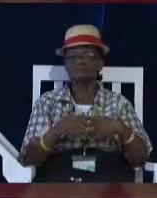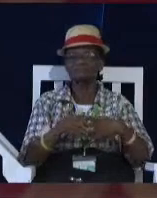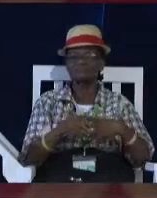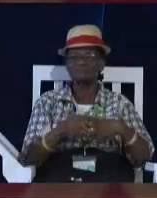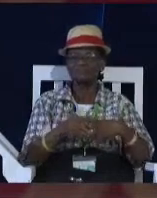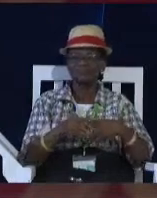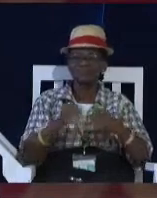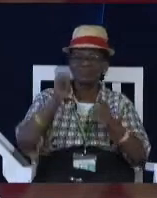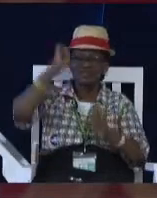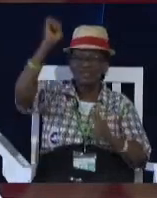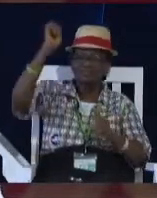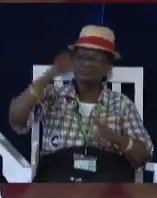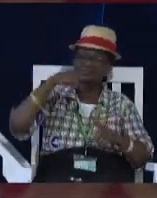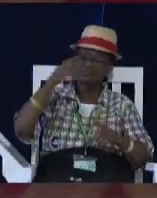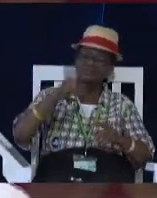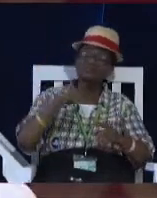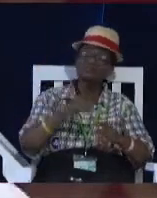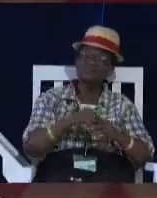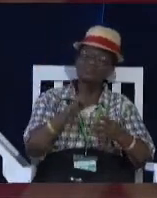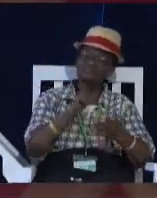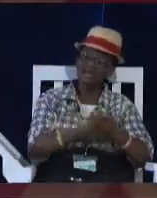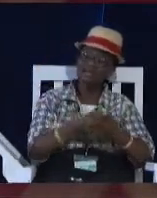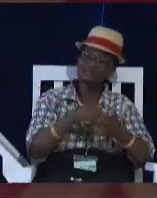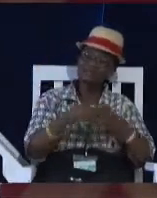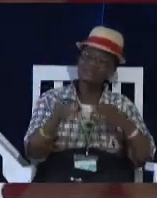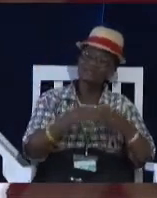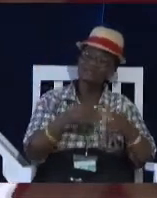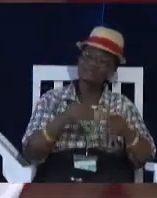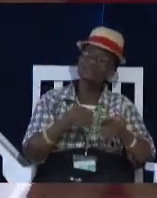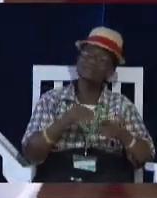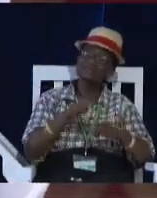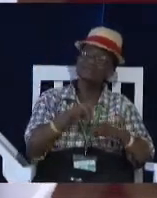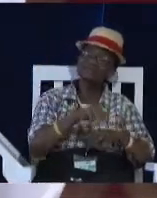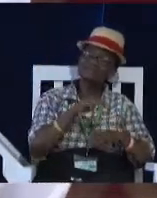He said, in that case, then send for the elders.